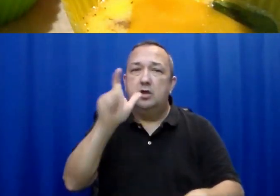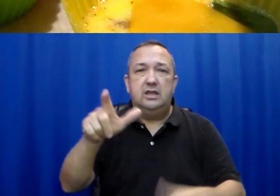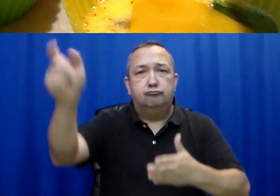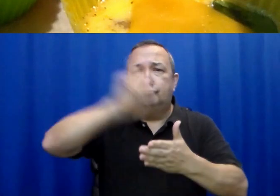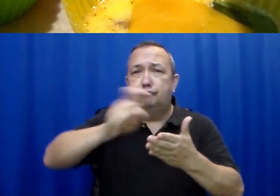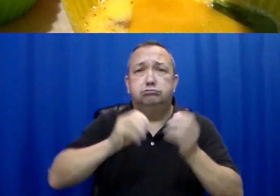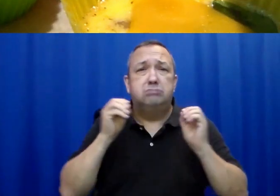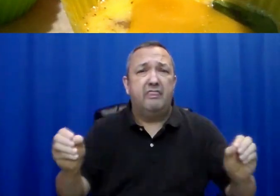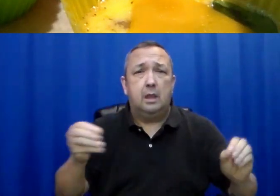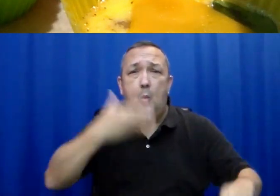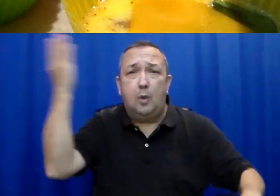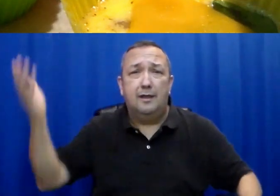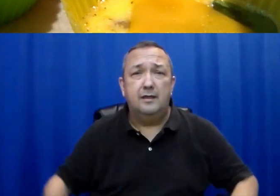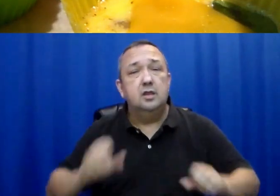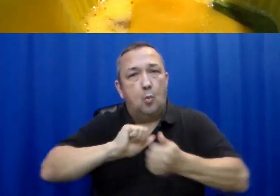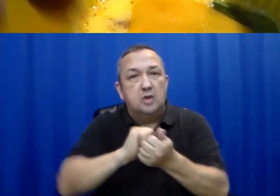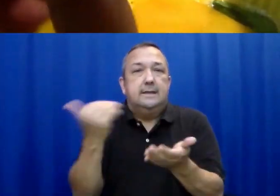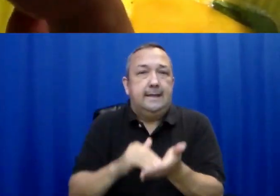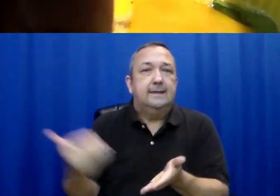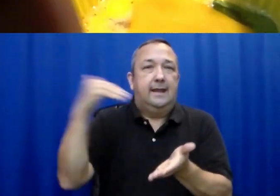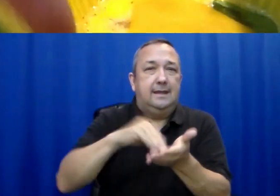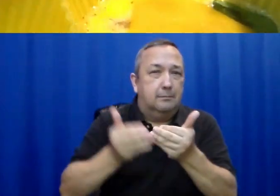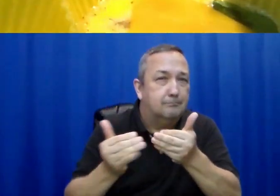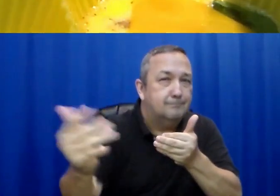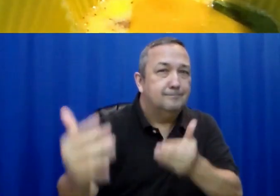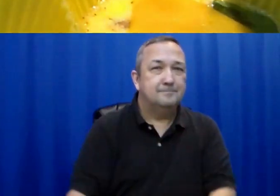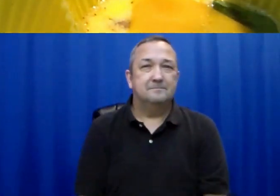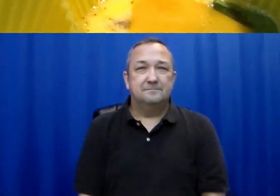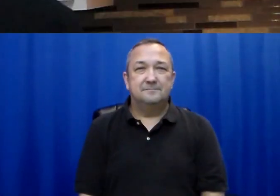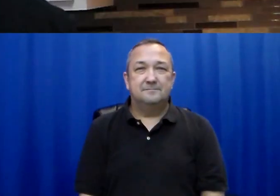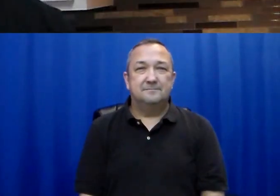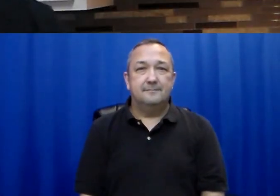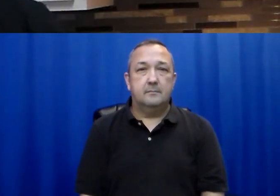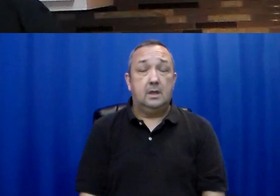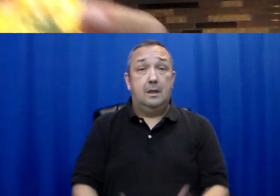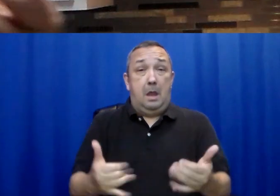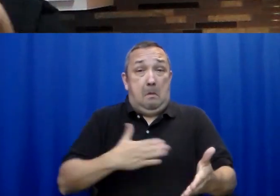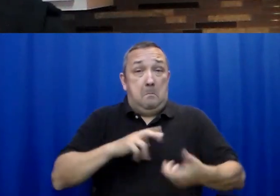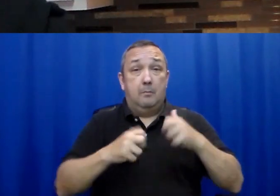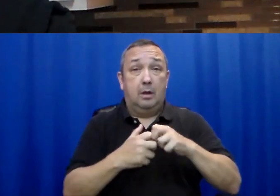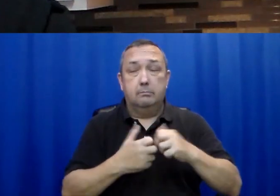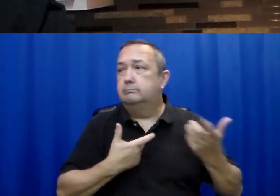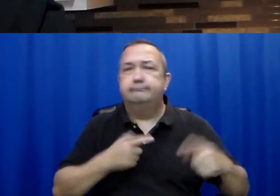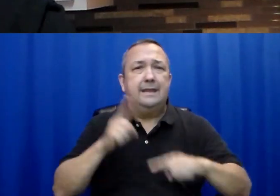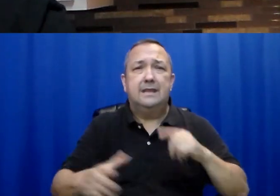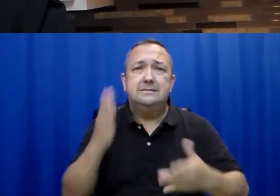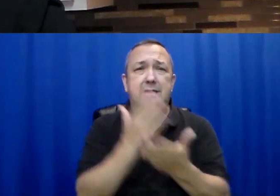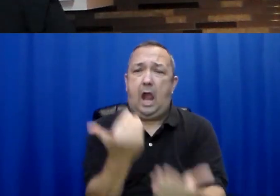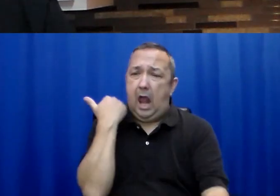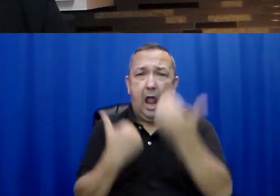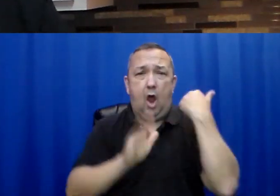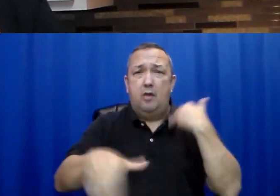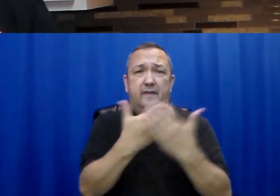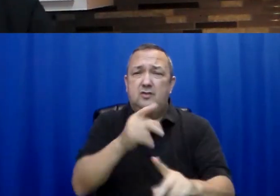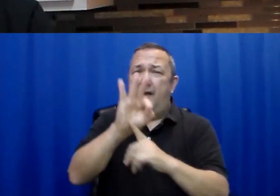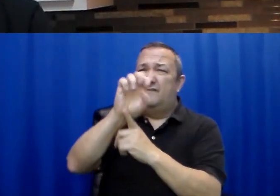require any oil. They can be washed and used again and again. Now my problem is I can't stop eating these things